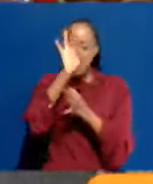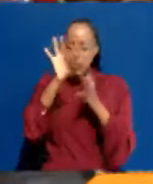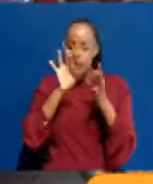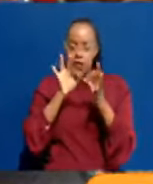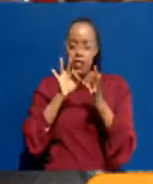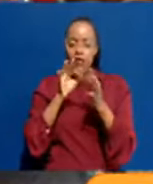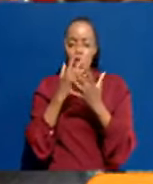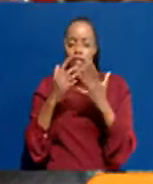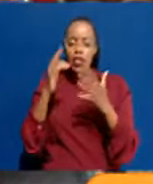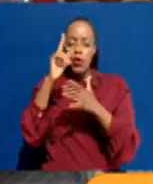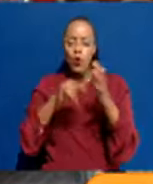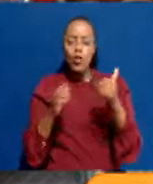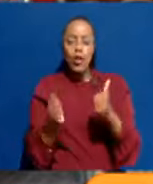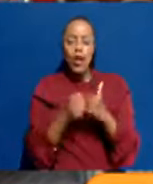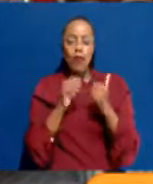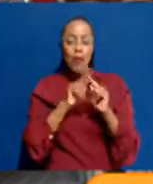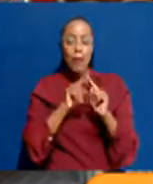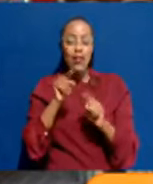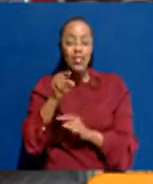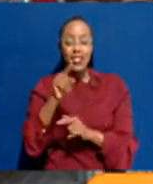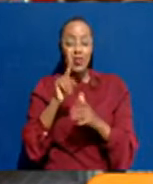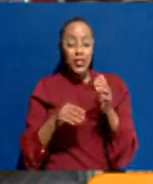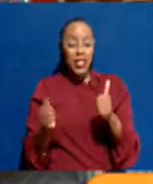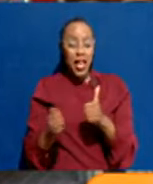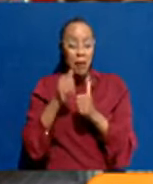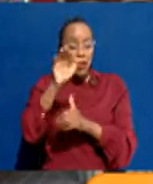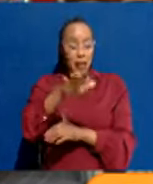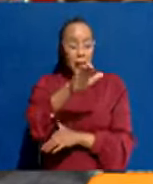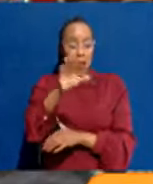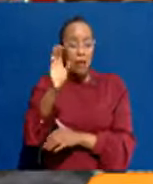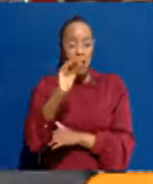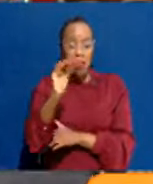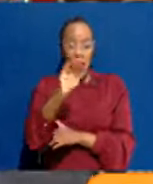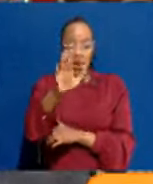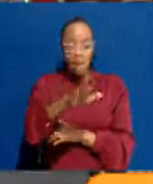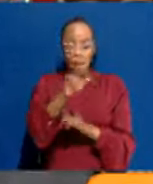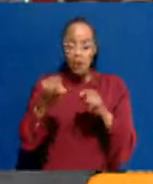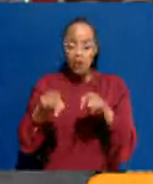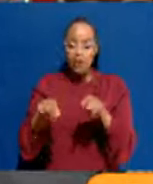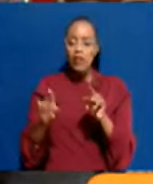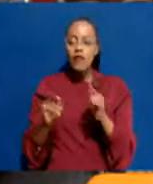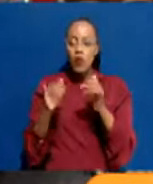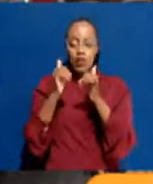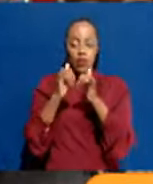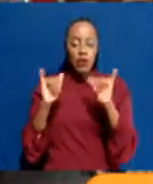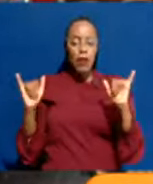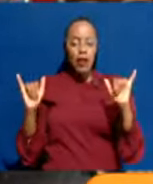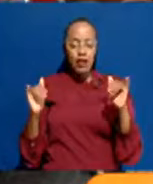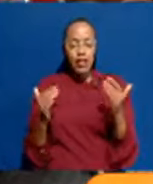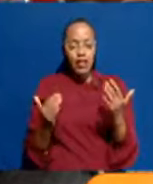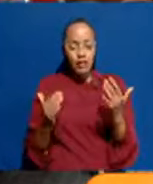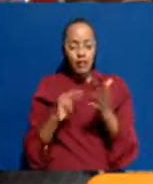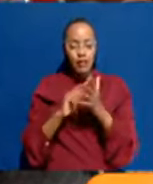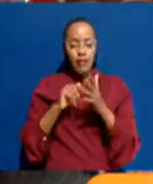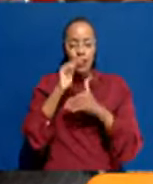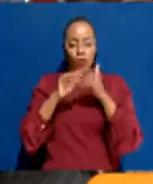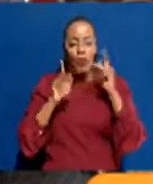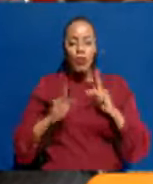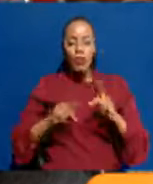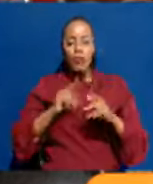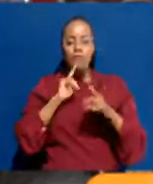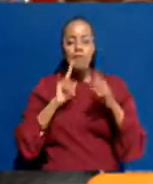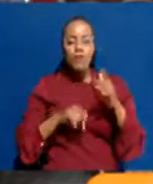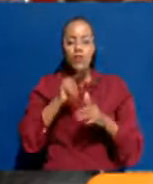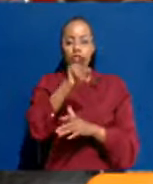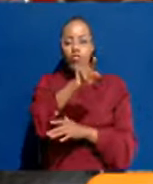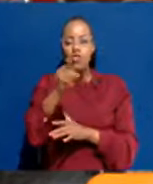happened. But that's not what happened in parliament. The parliament itself was divided. So everybody was saying, don't